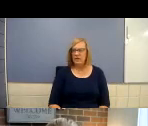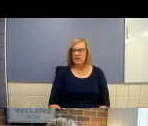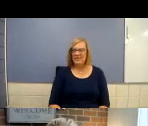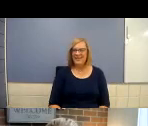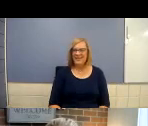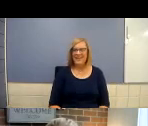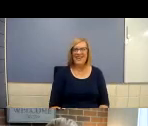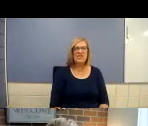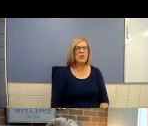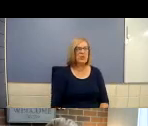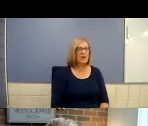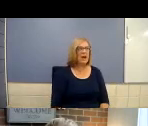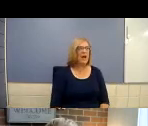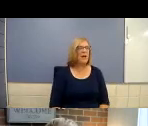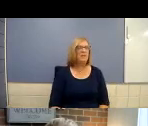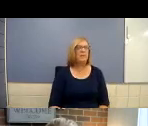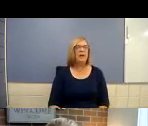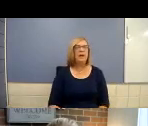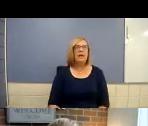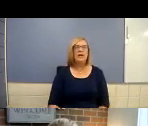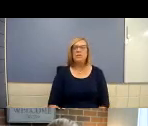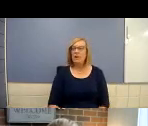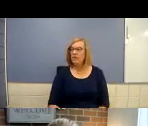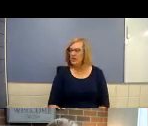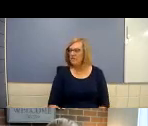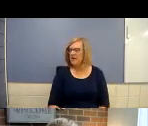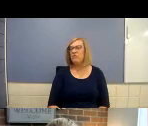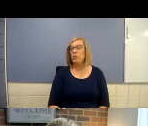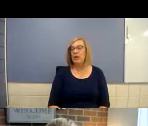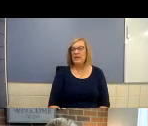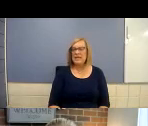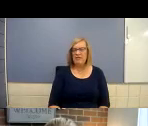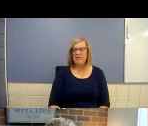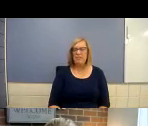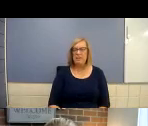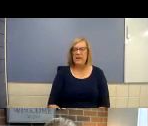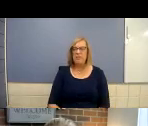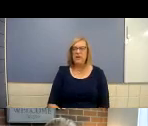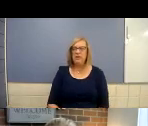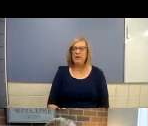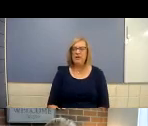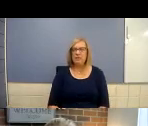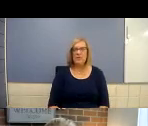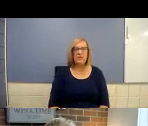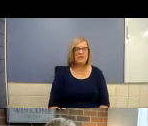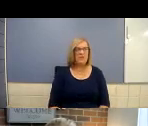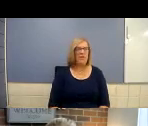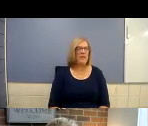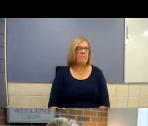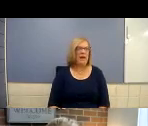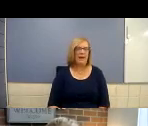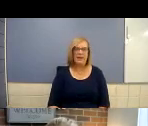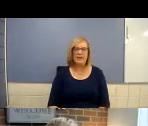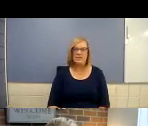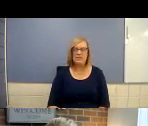doing in the community? Sure. COVID year made it really tough, but we're looking forward to this fall